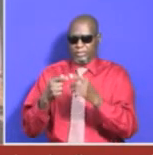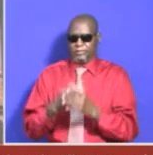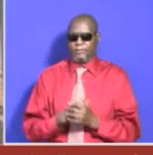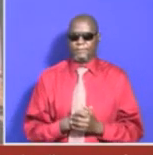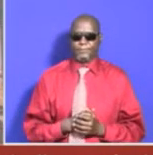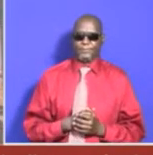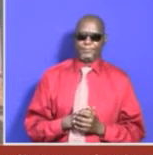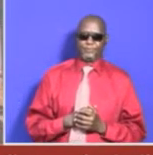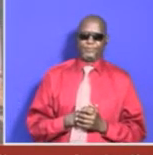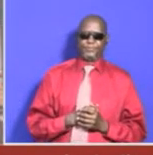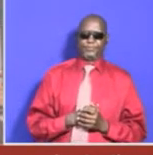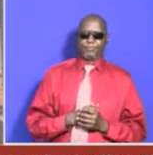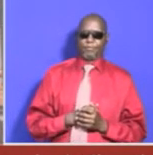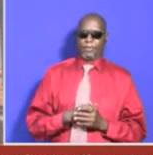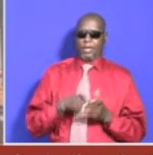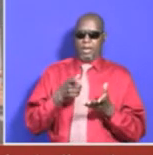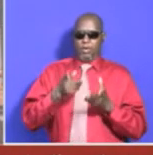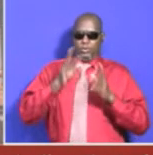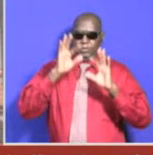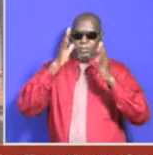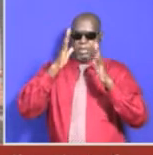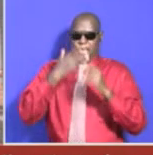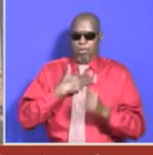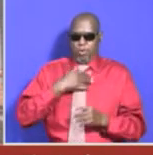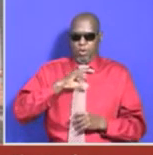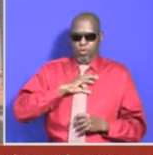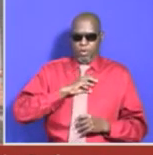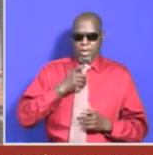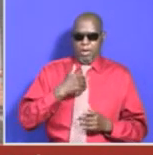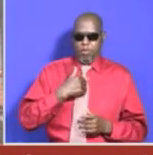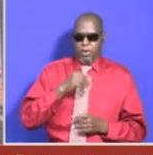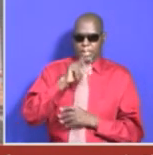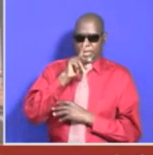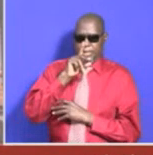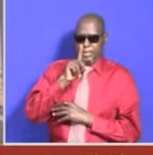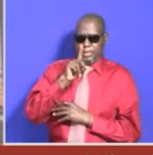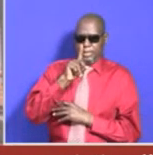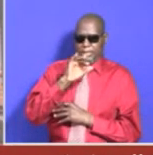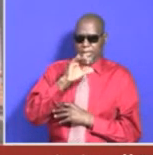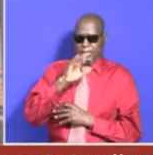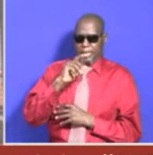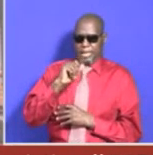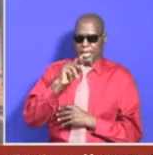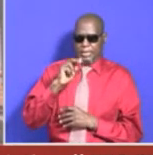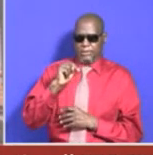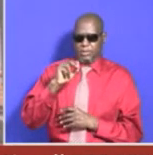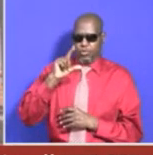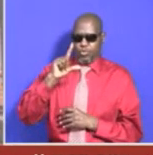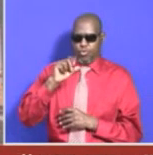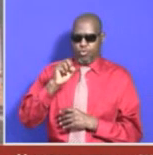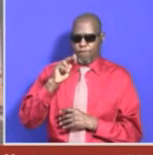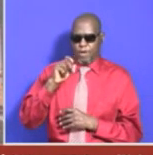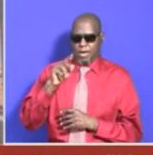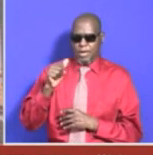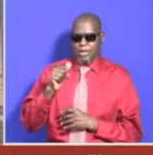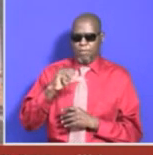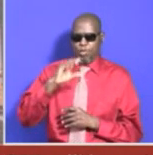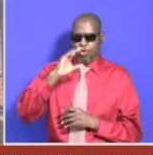And now allow us to celebrate our own, where our very own Dickens Luvanda Bugs Engagement Champion won in the Content Creators